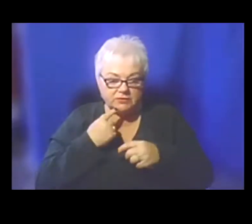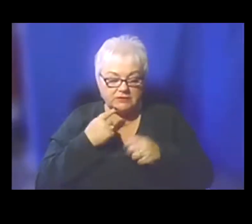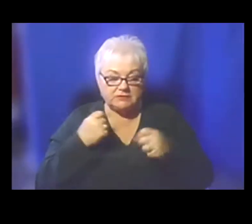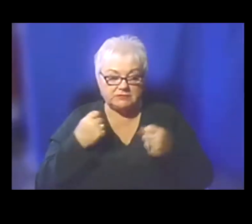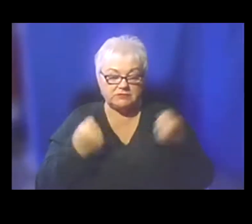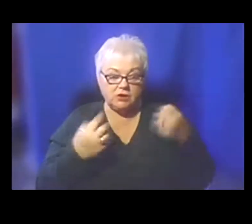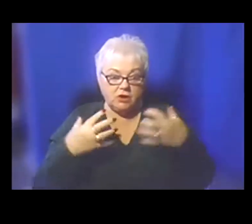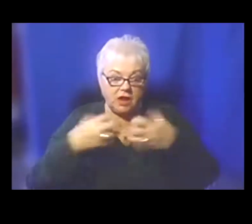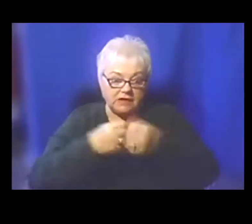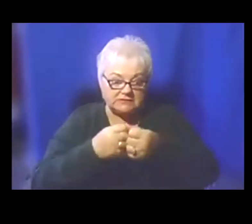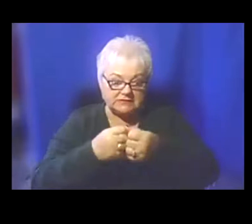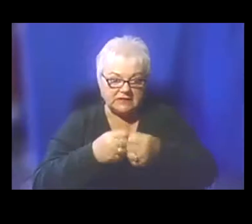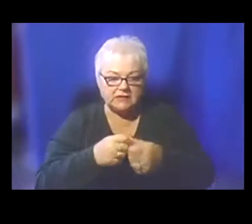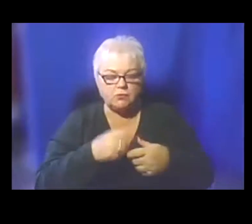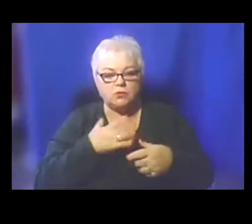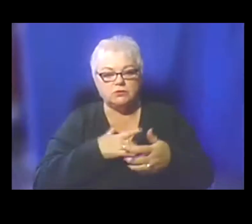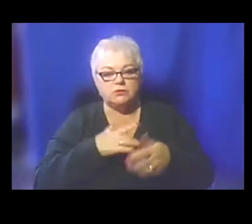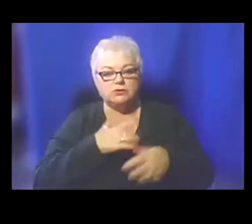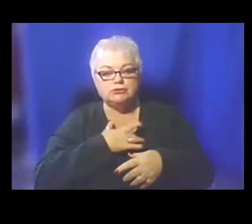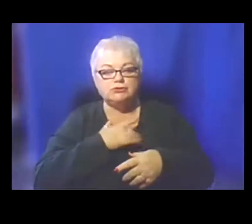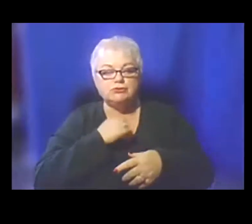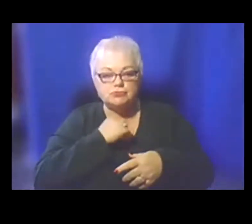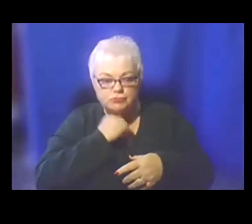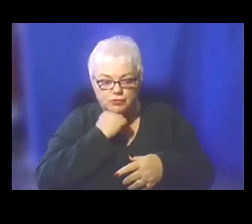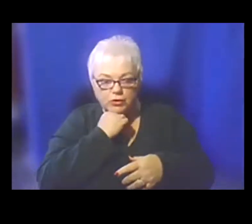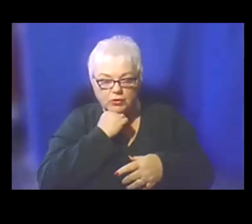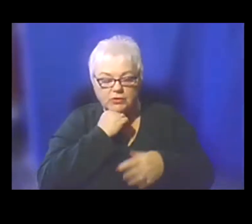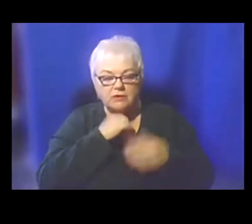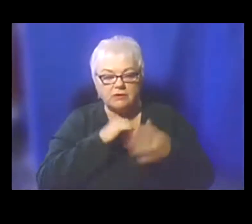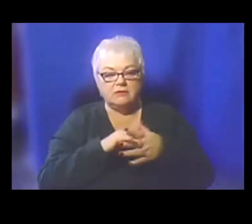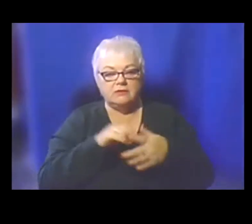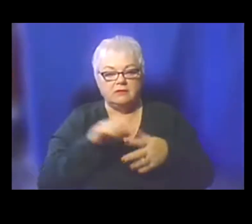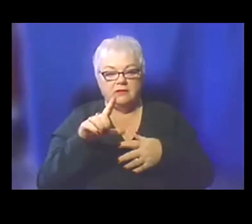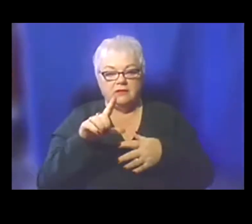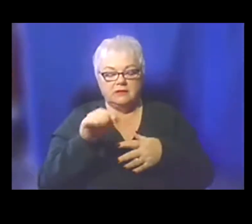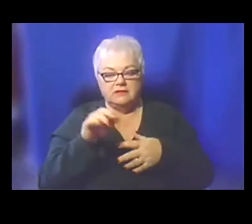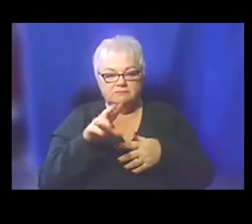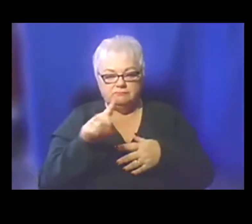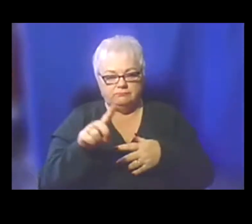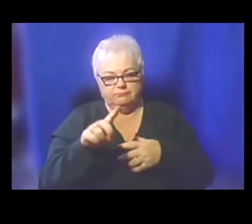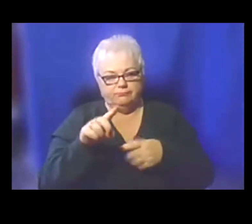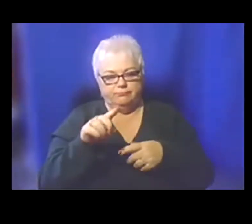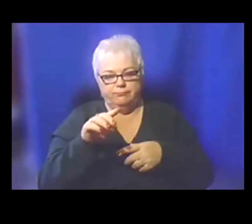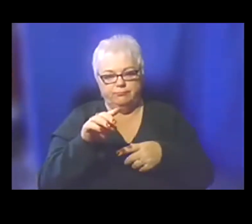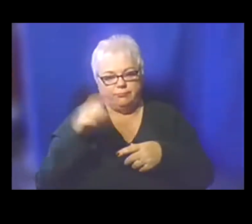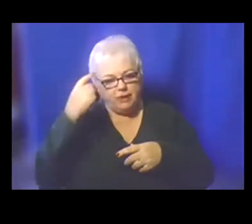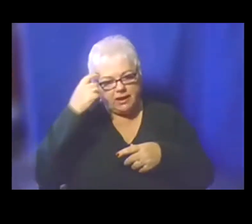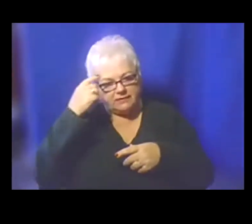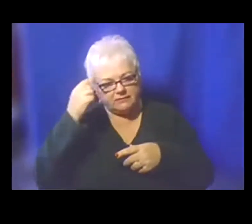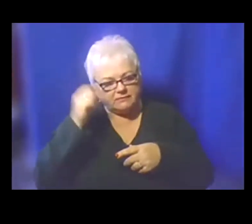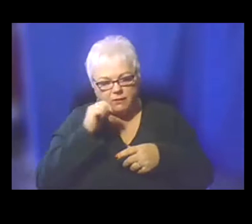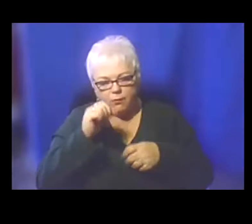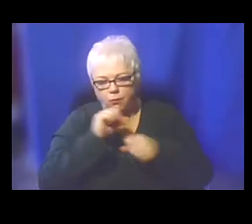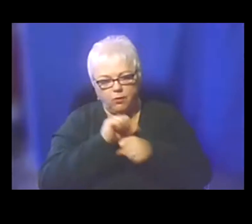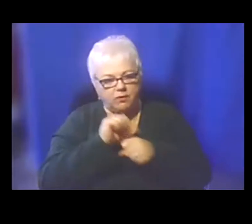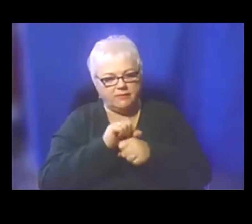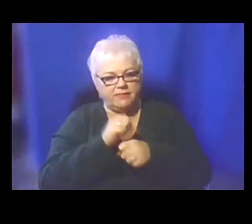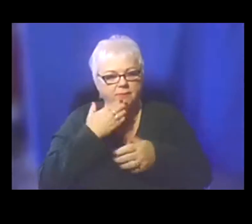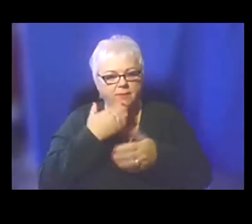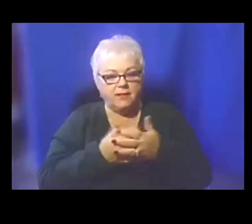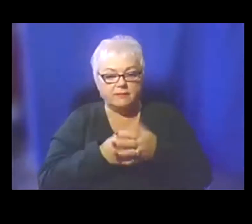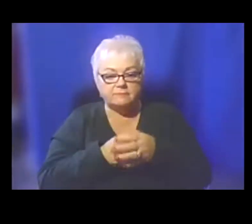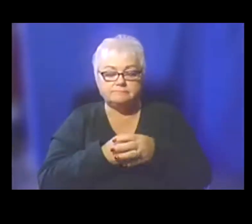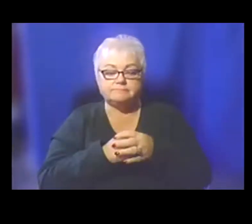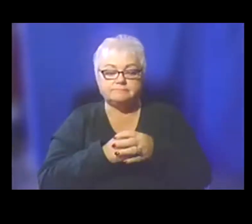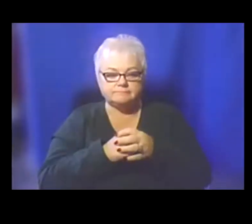or suffers a stroke, for instance, their lizard brain is not as functioning as well. So their ability to breathe,